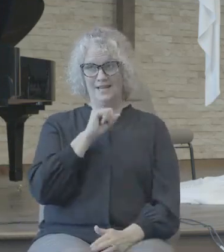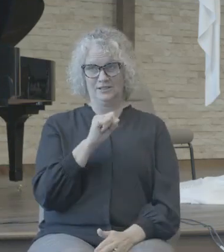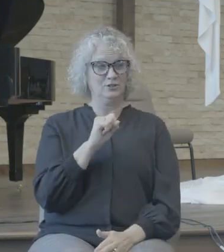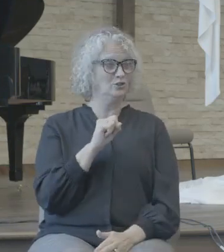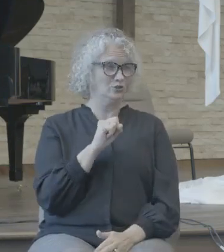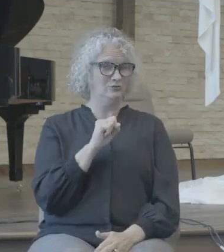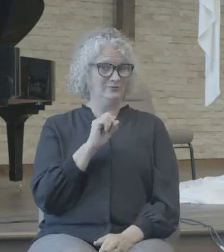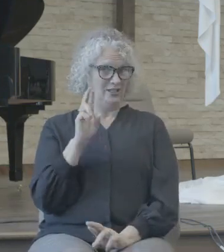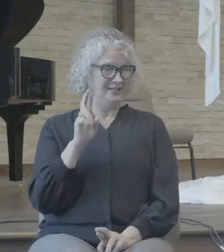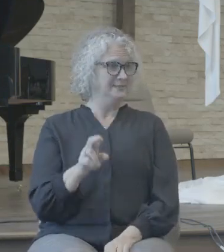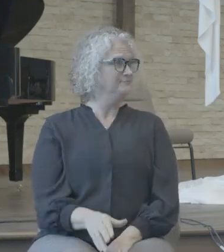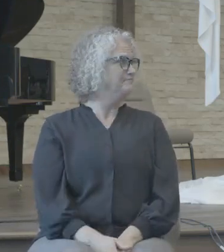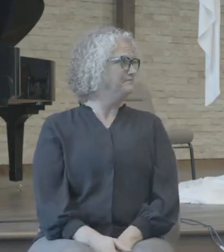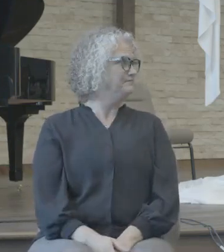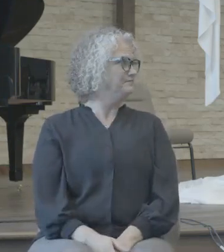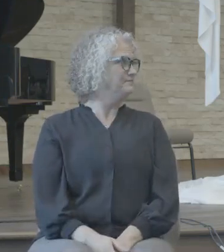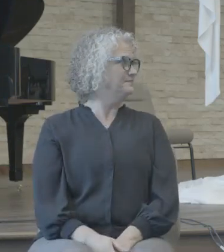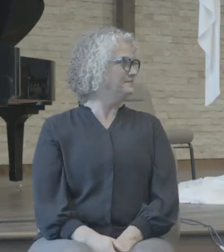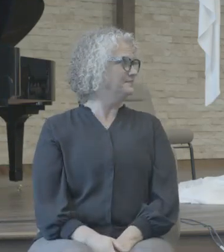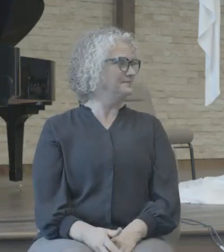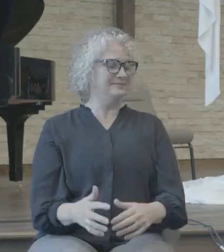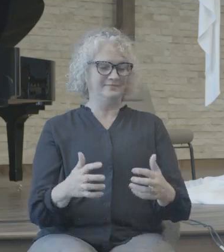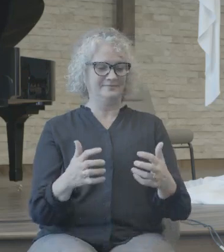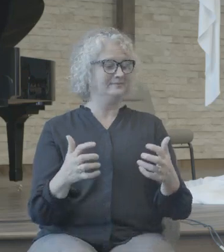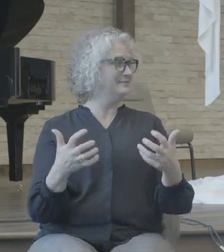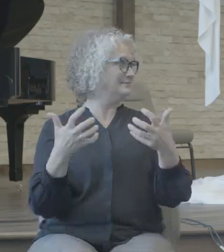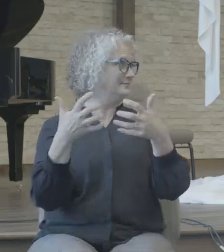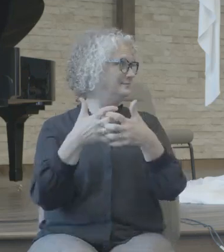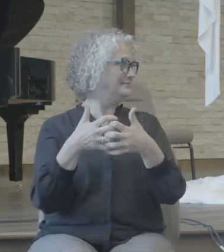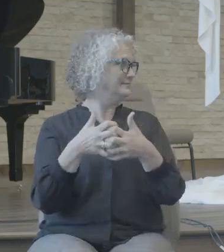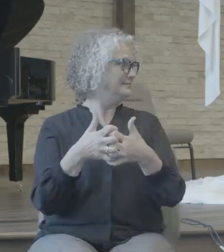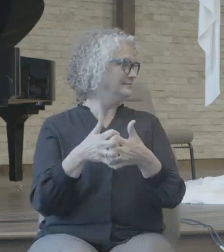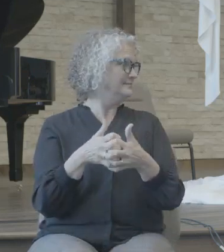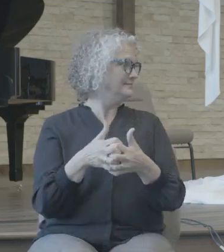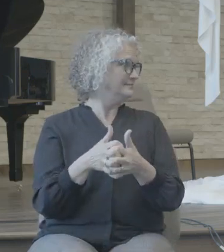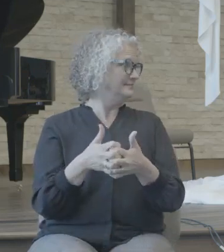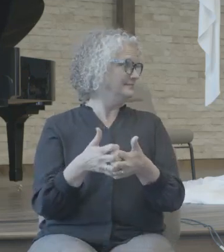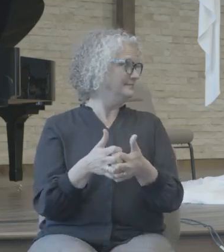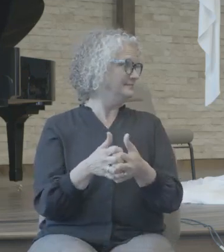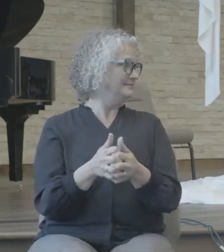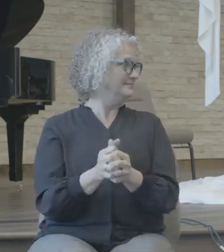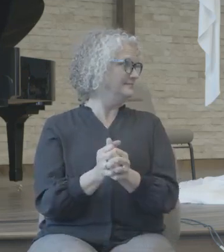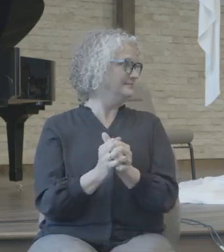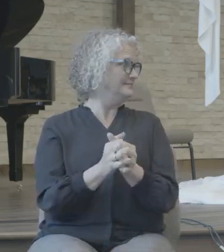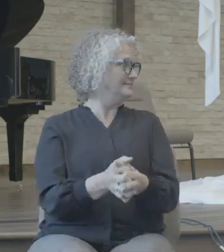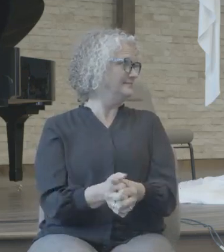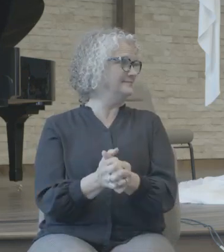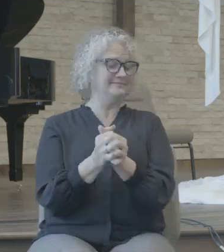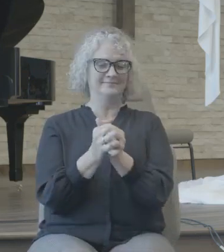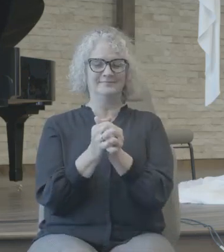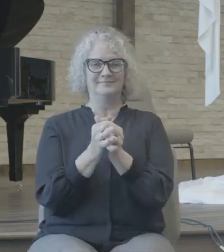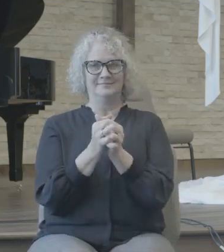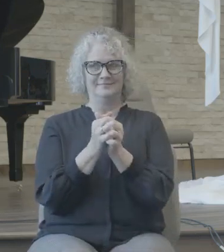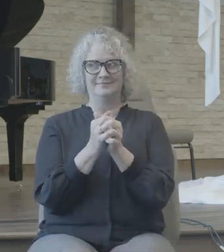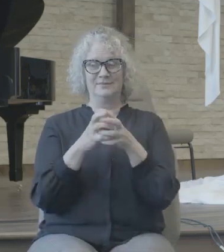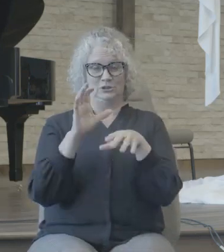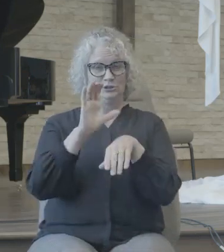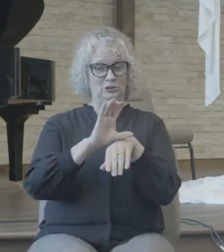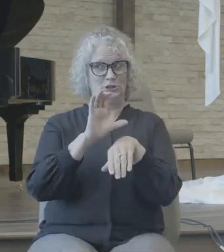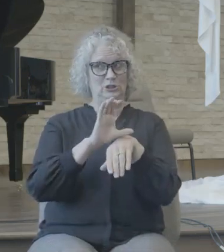it goes like this. You put your hands like this, okay? And you go, here's the